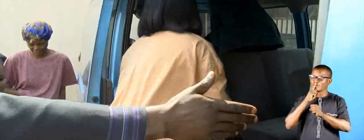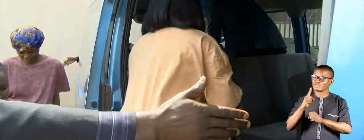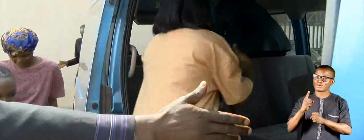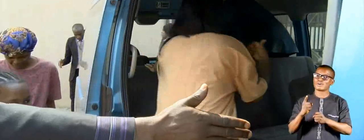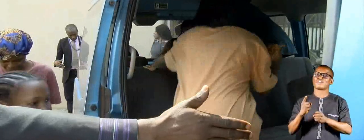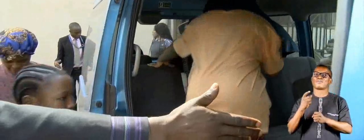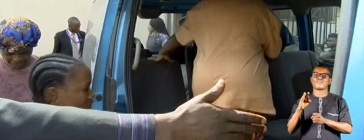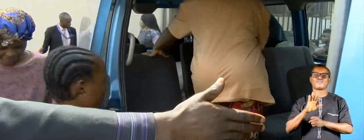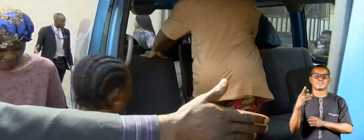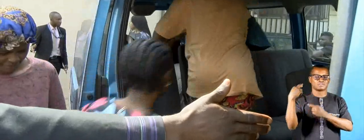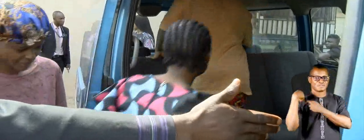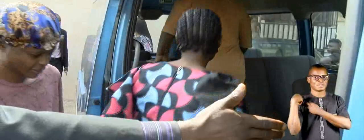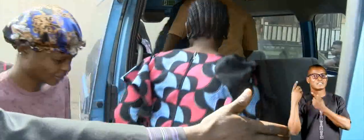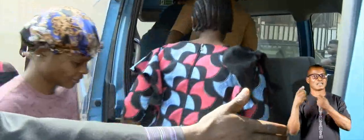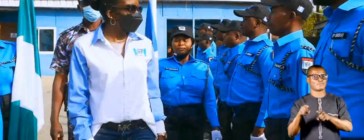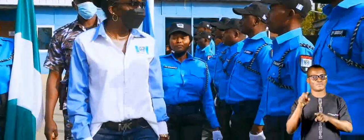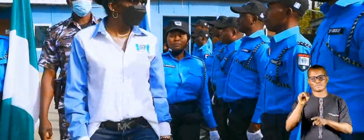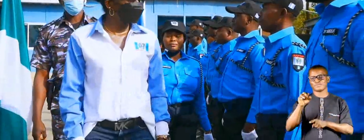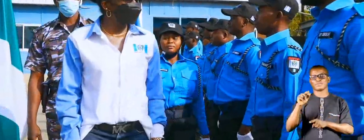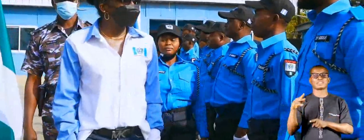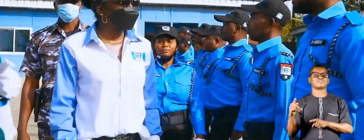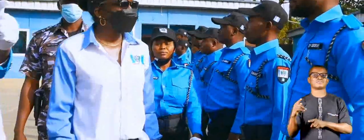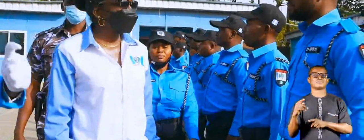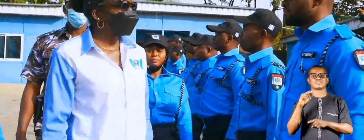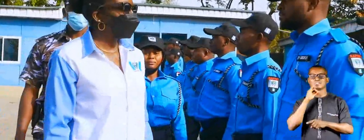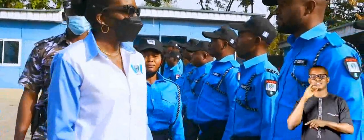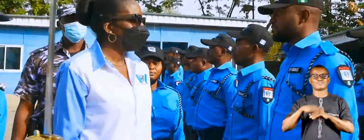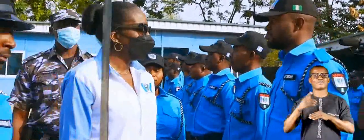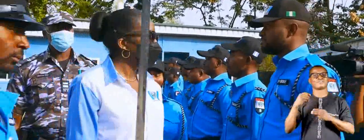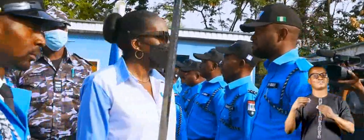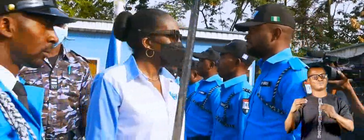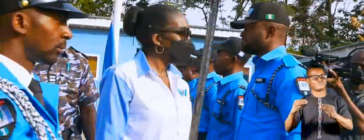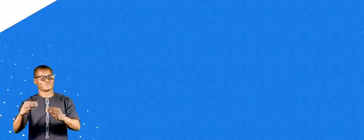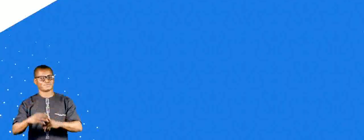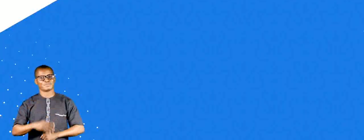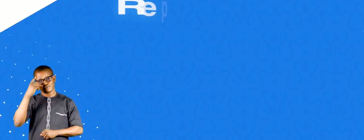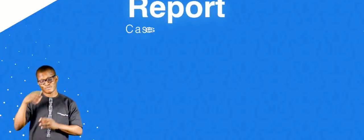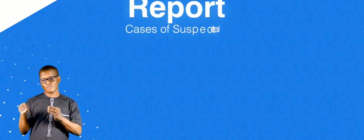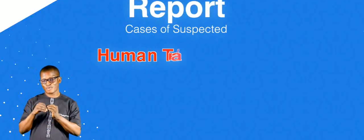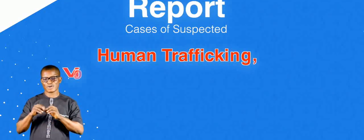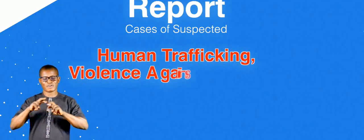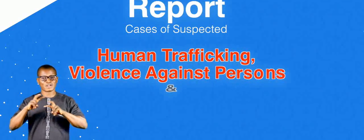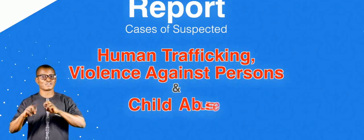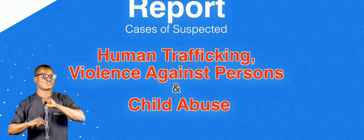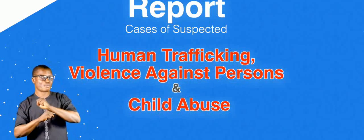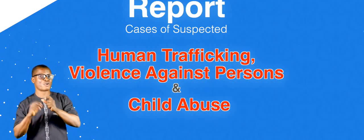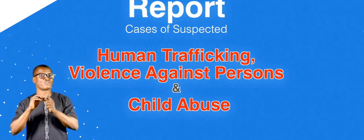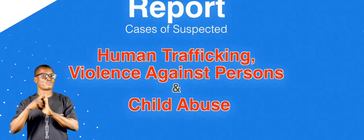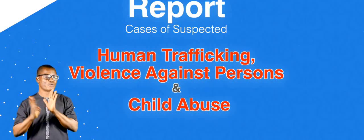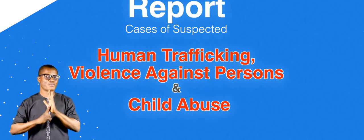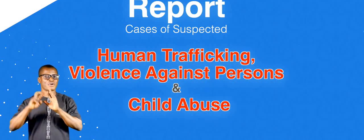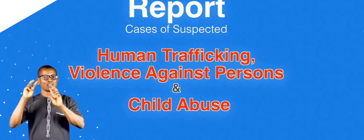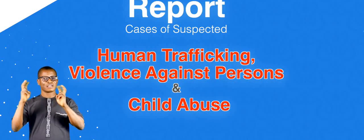to ensure the fulfillment of its mandate. NAPTIP is on the move. For more inquiries and support, or